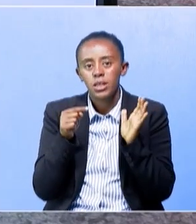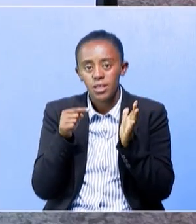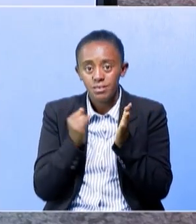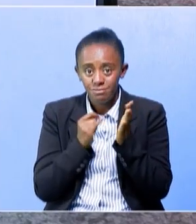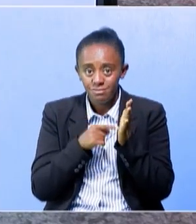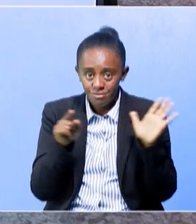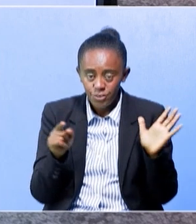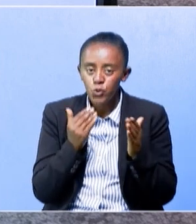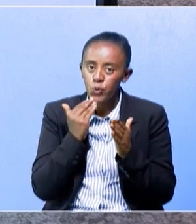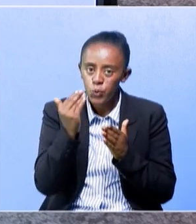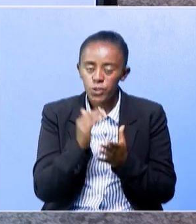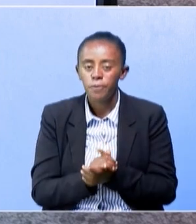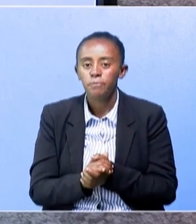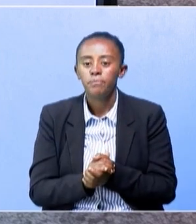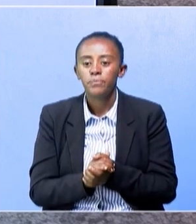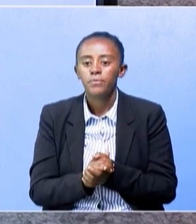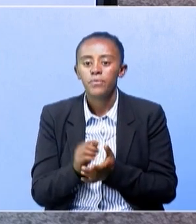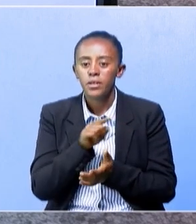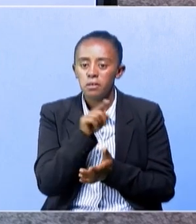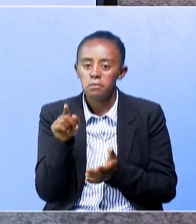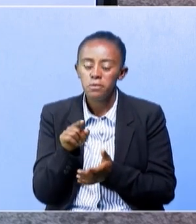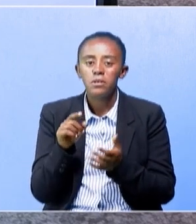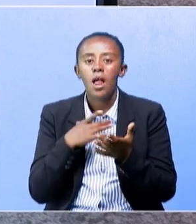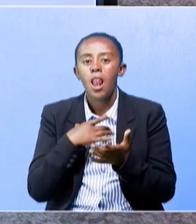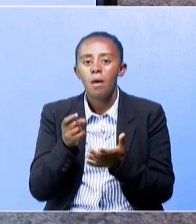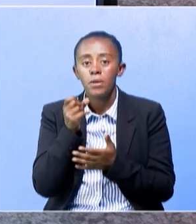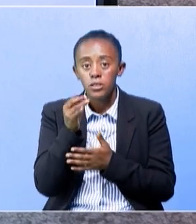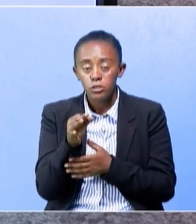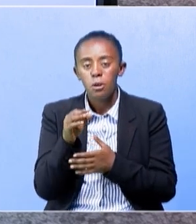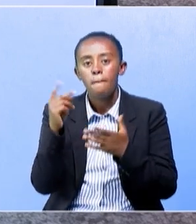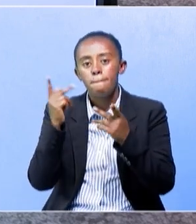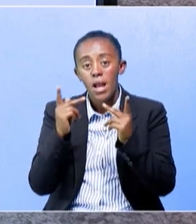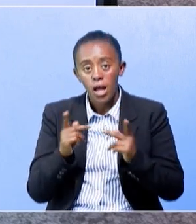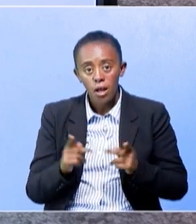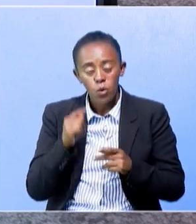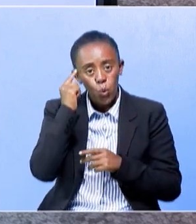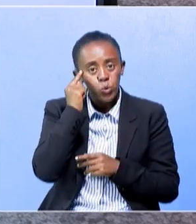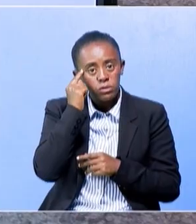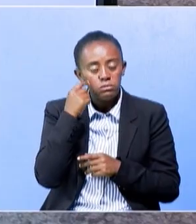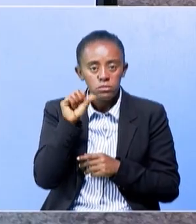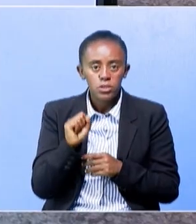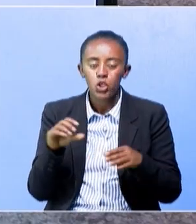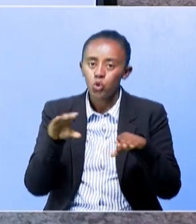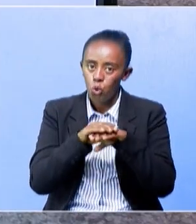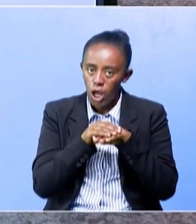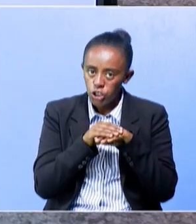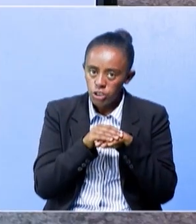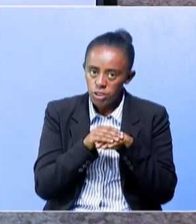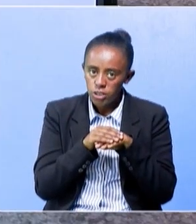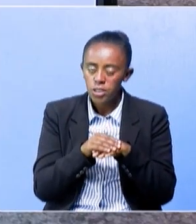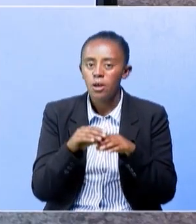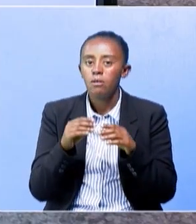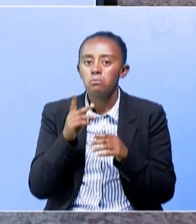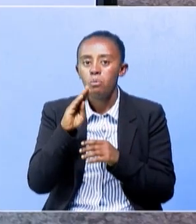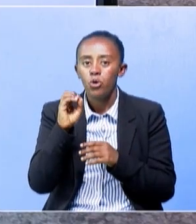clear? Good. Their parts or maybe the elements of paragraphs can be considered as introduction,